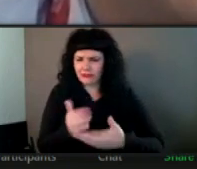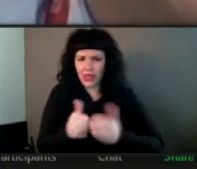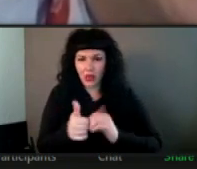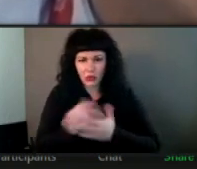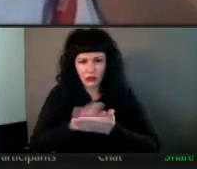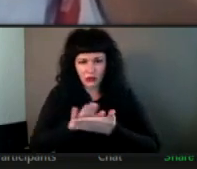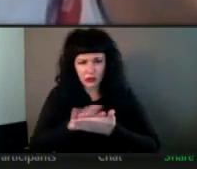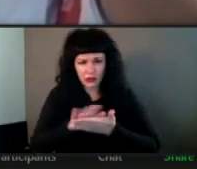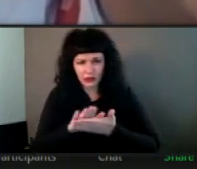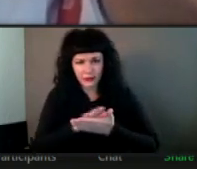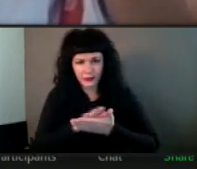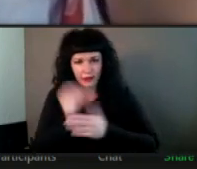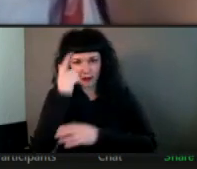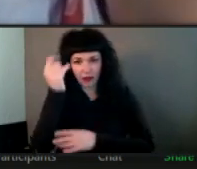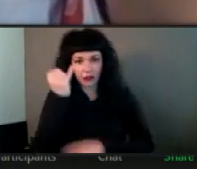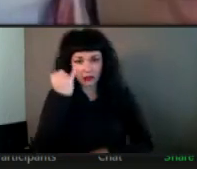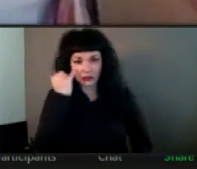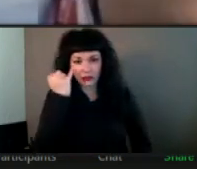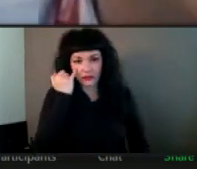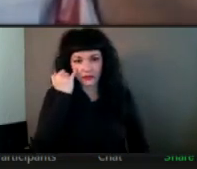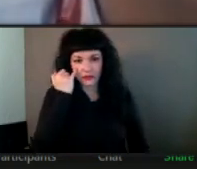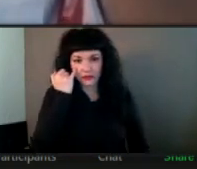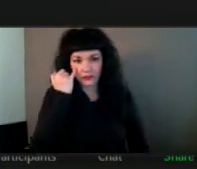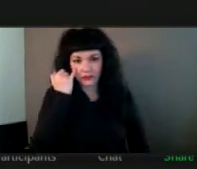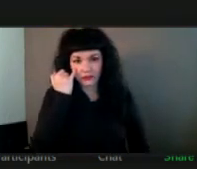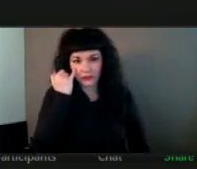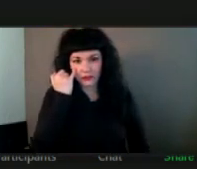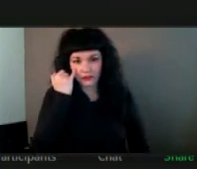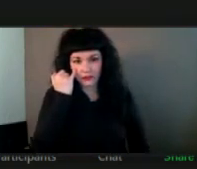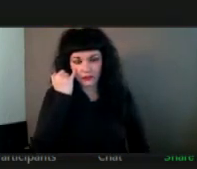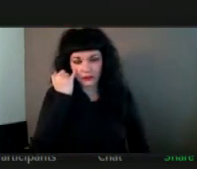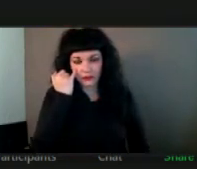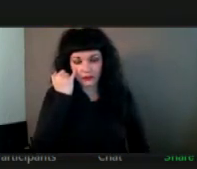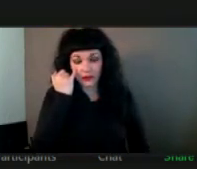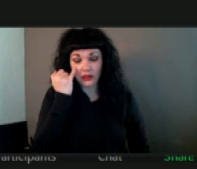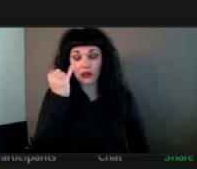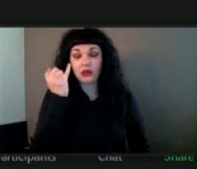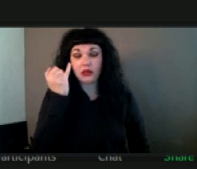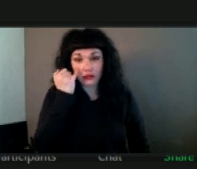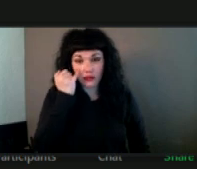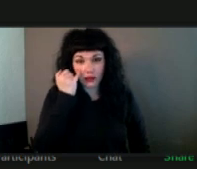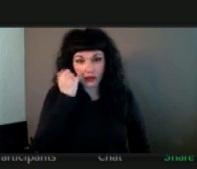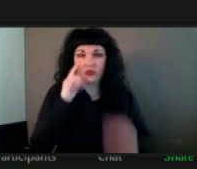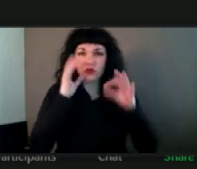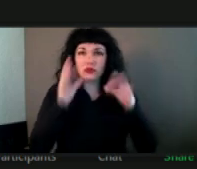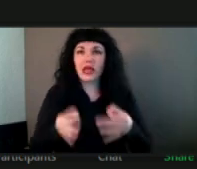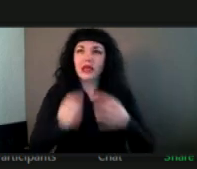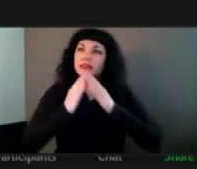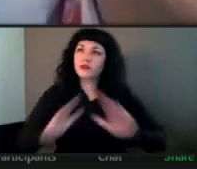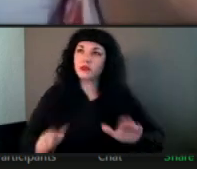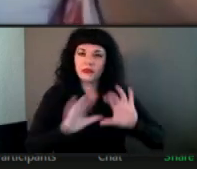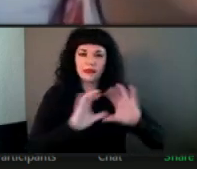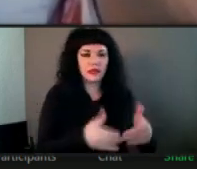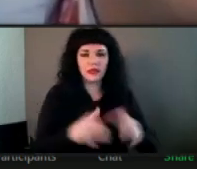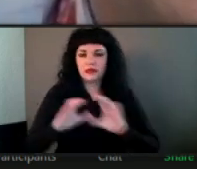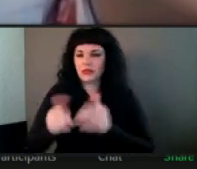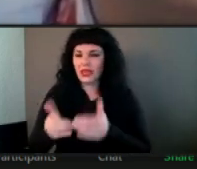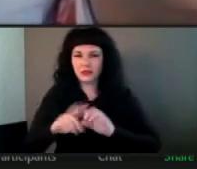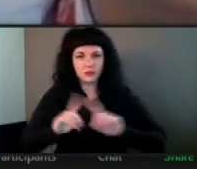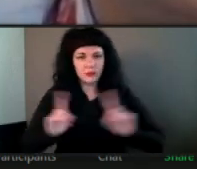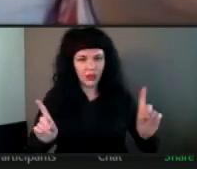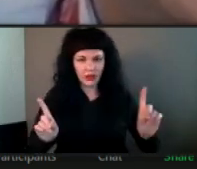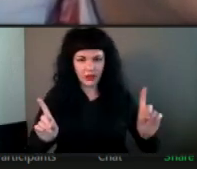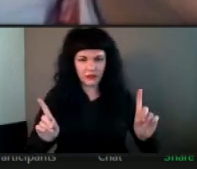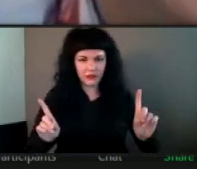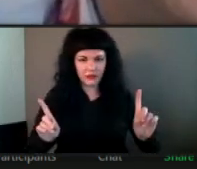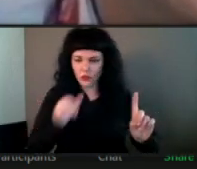just have them go on the 2 different schedules, but you don't have enhanced cleaning and those kind of